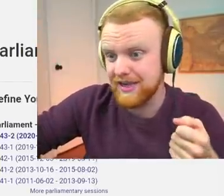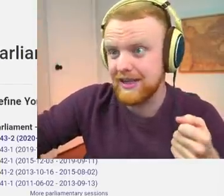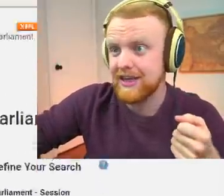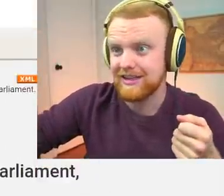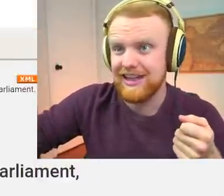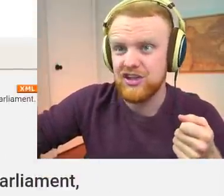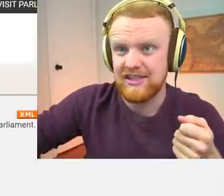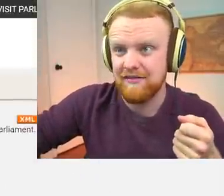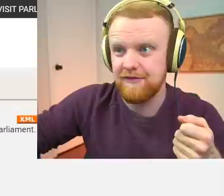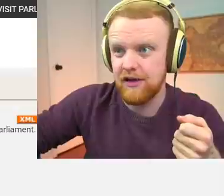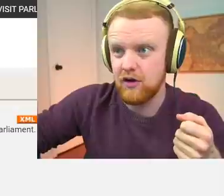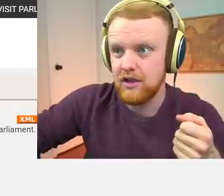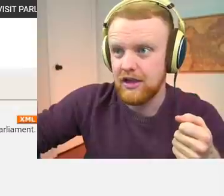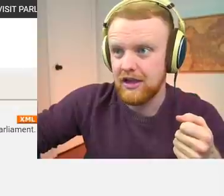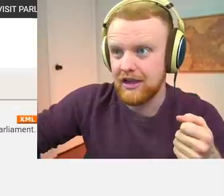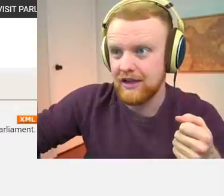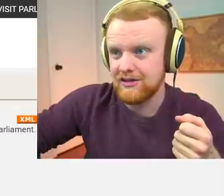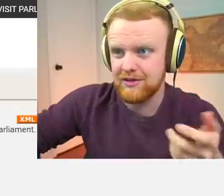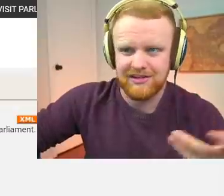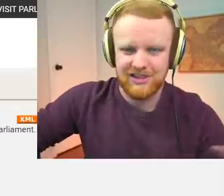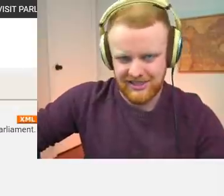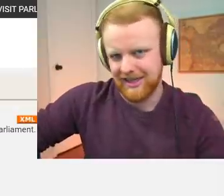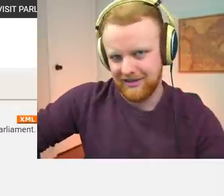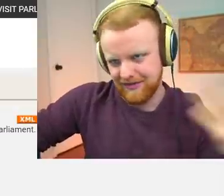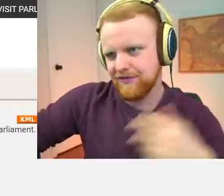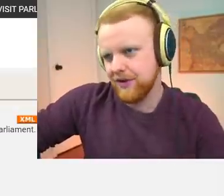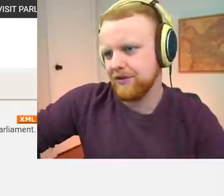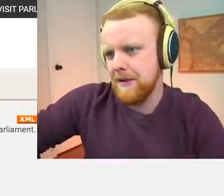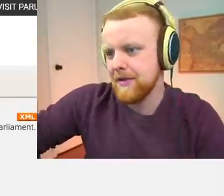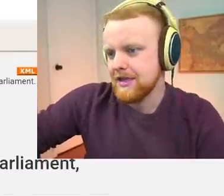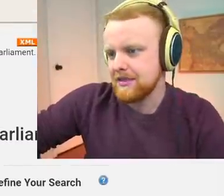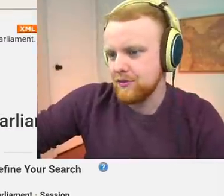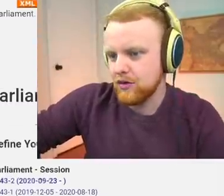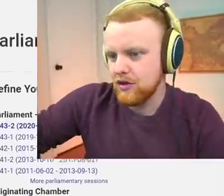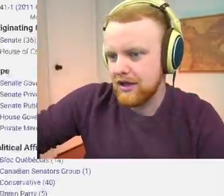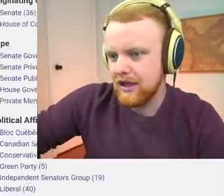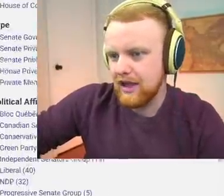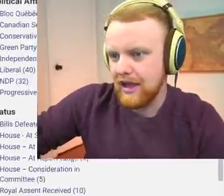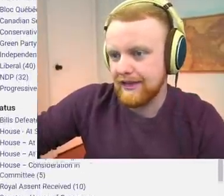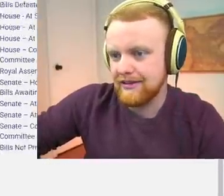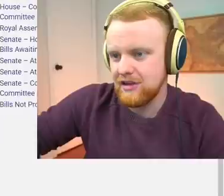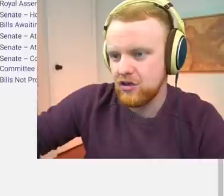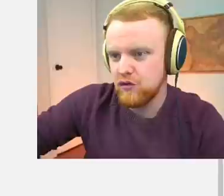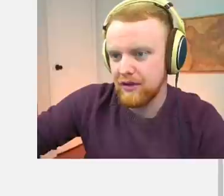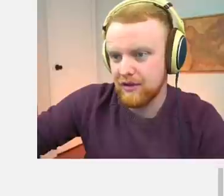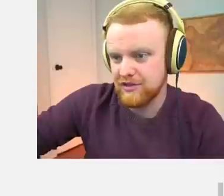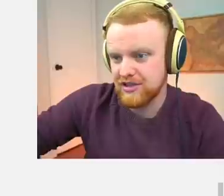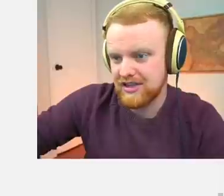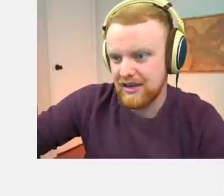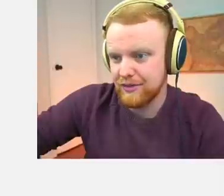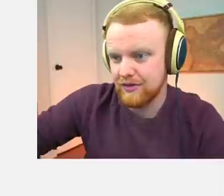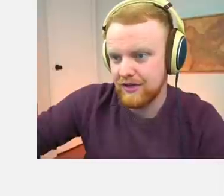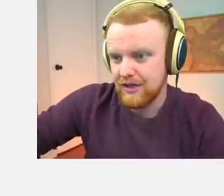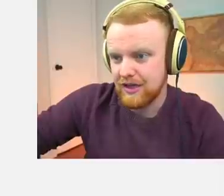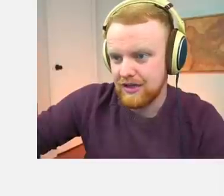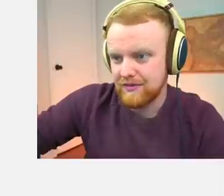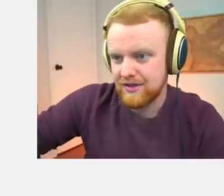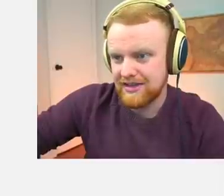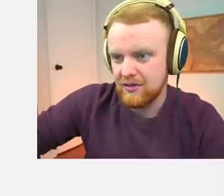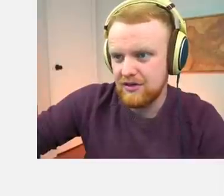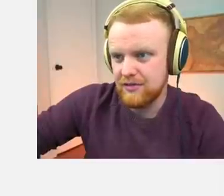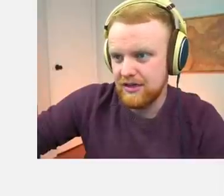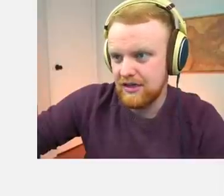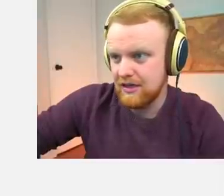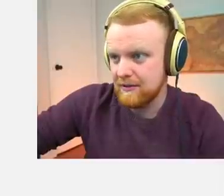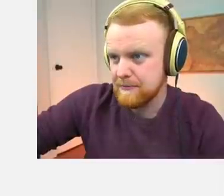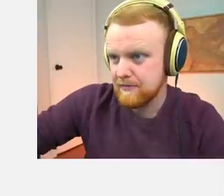this website, LegisInfo. So it's legislative info, right? So we're looking at the new bill that was just tabled. So